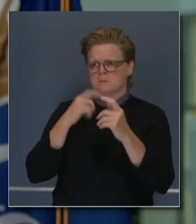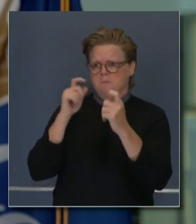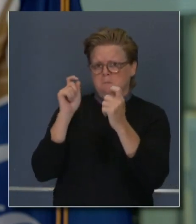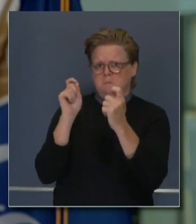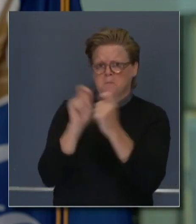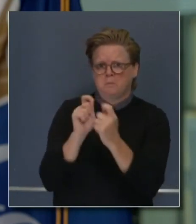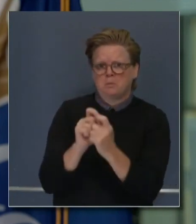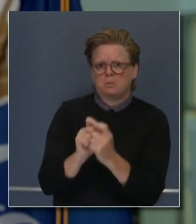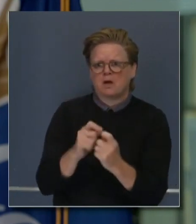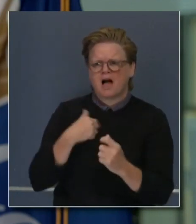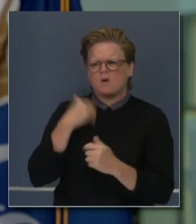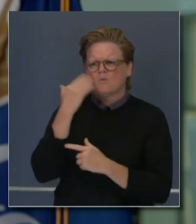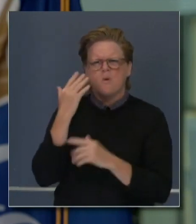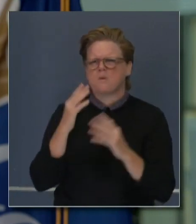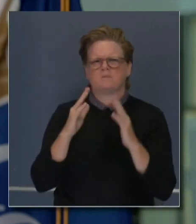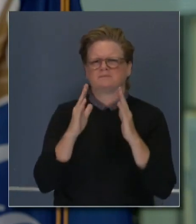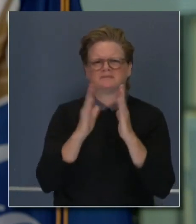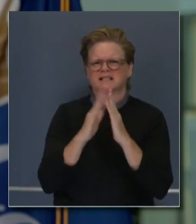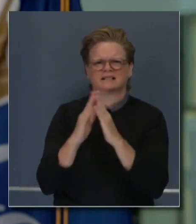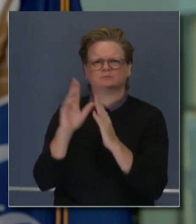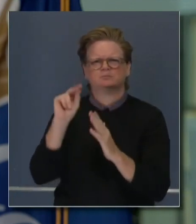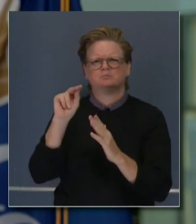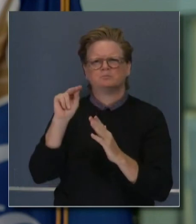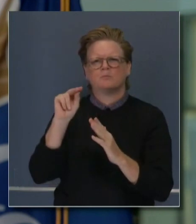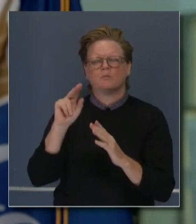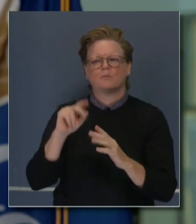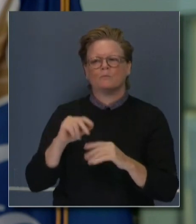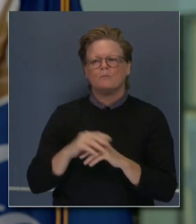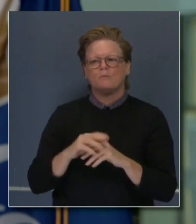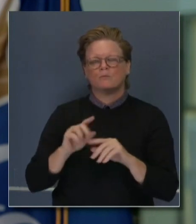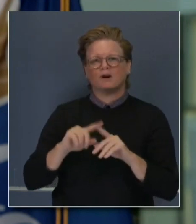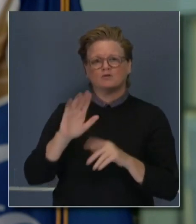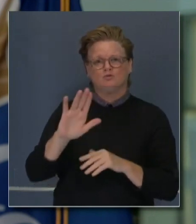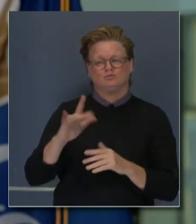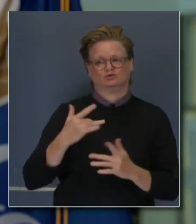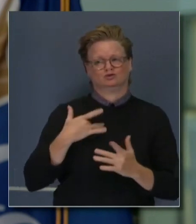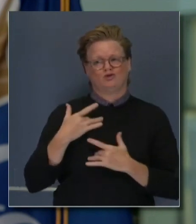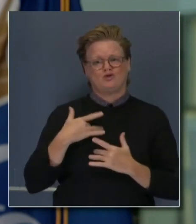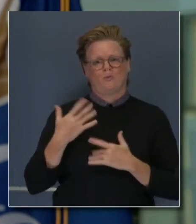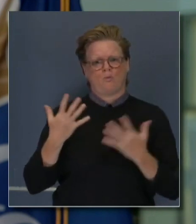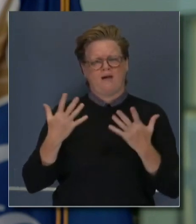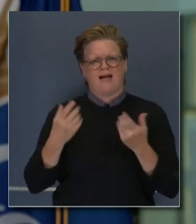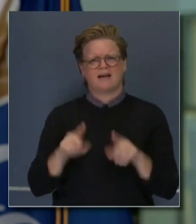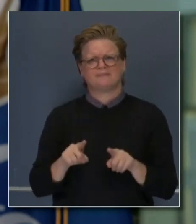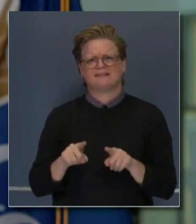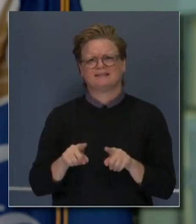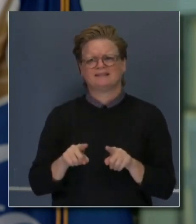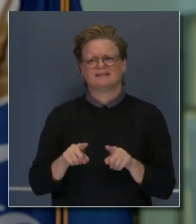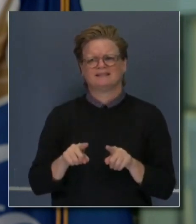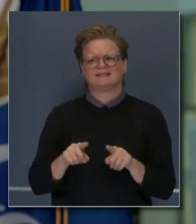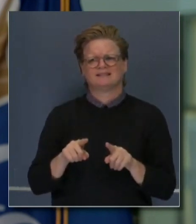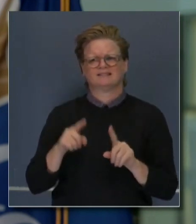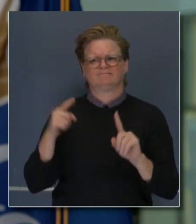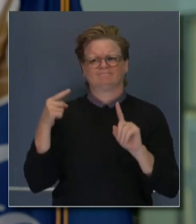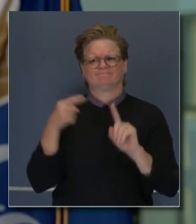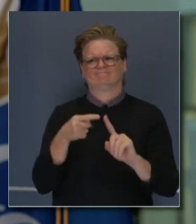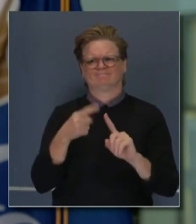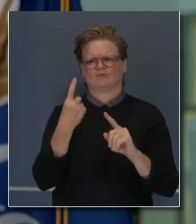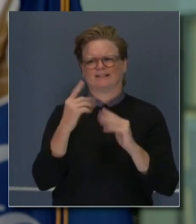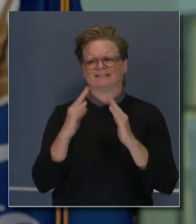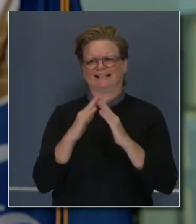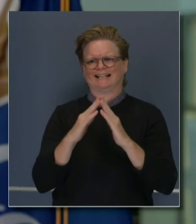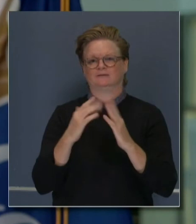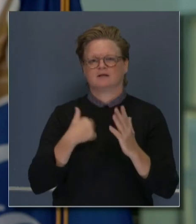the concerns that you're raising around what happened specifically in one city last night. All I can